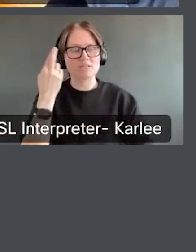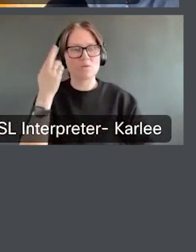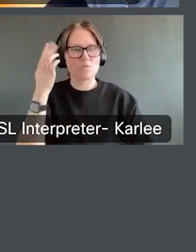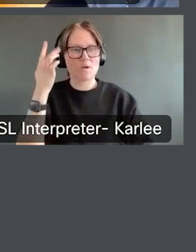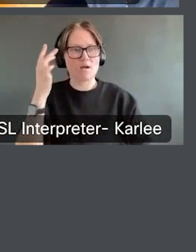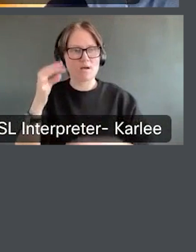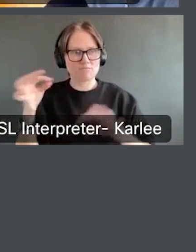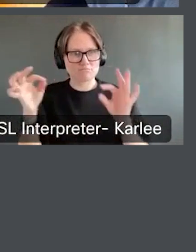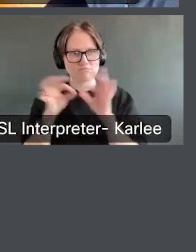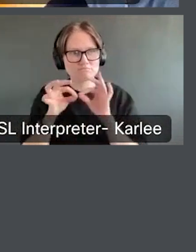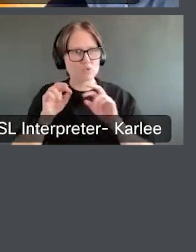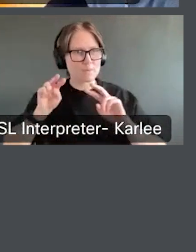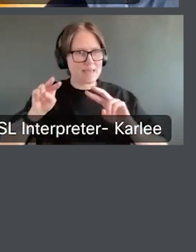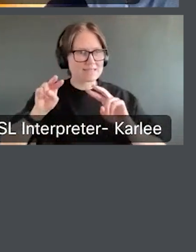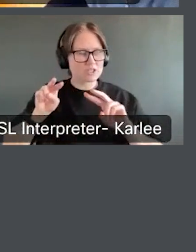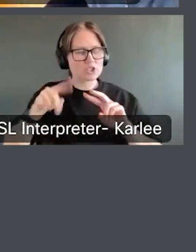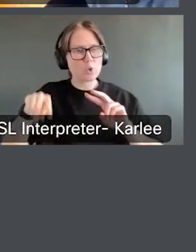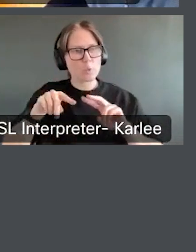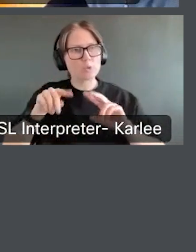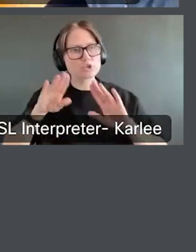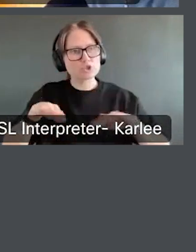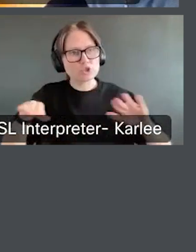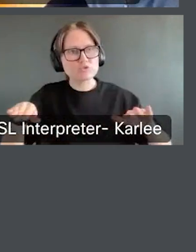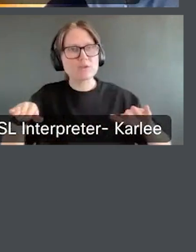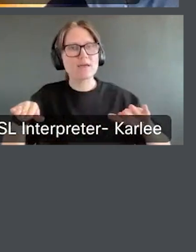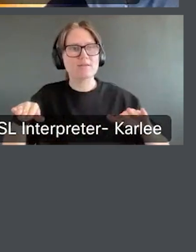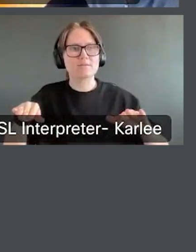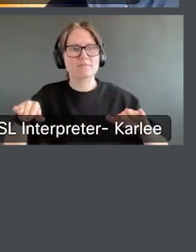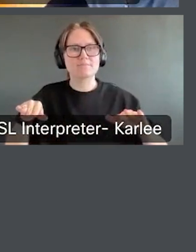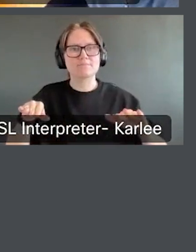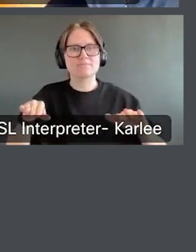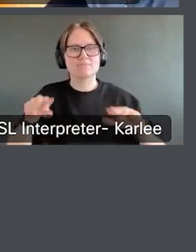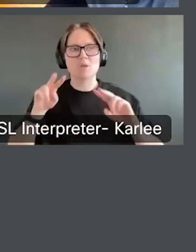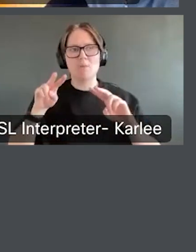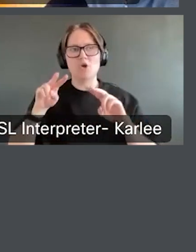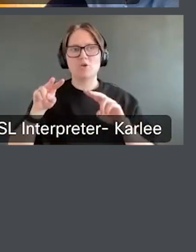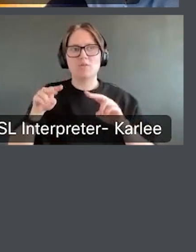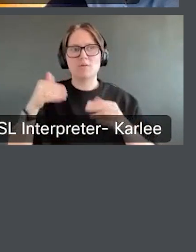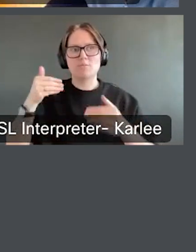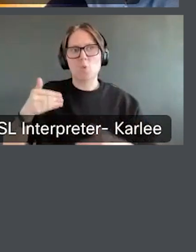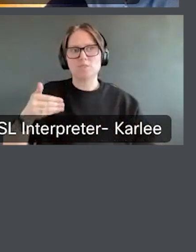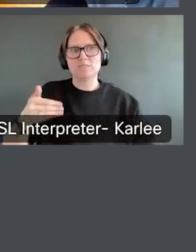pay attention to these children and monitor them closely over time.